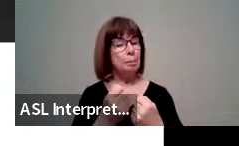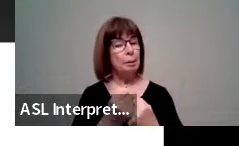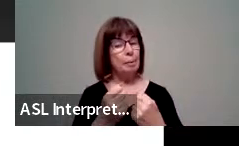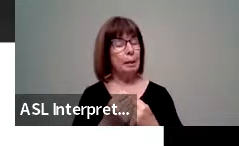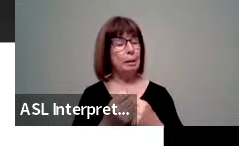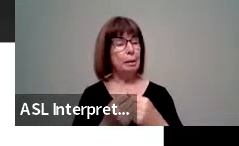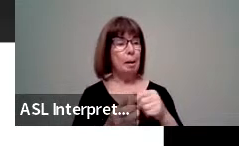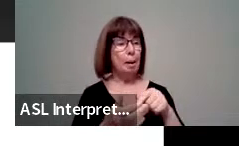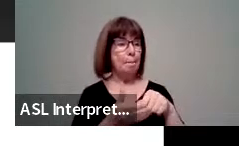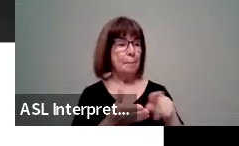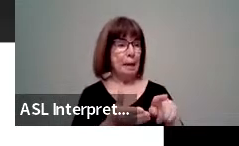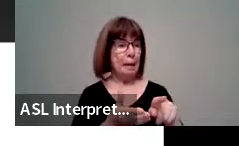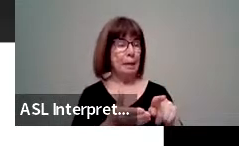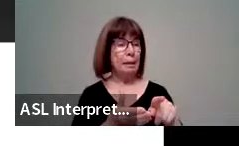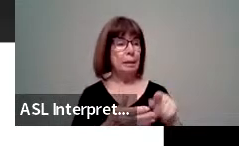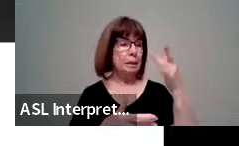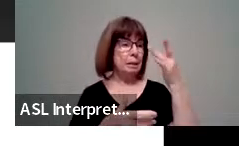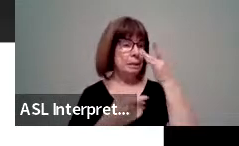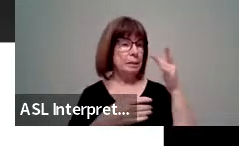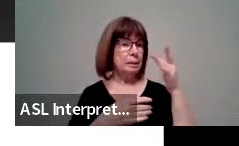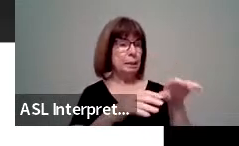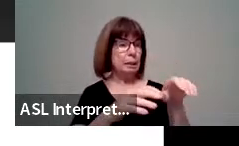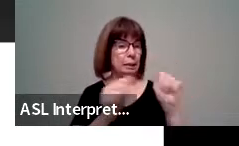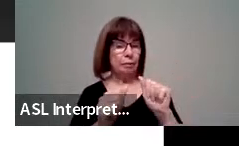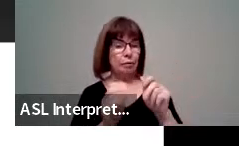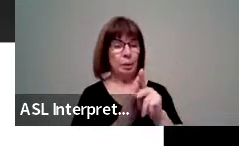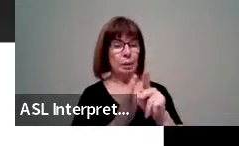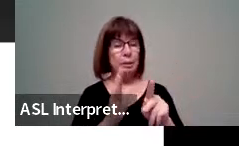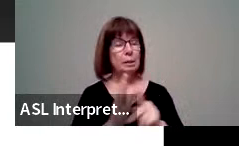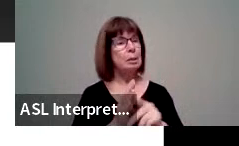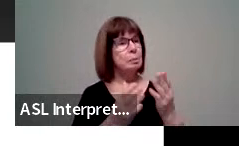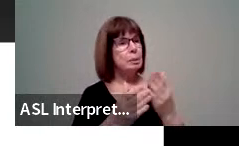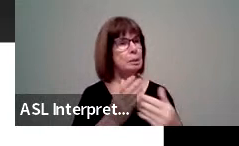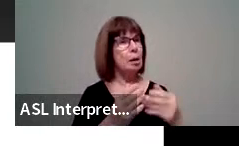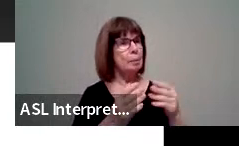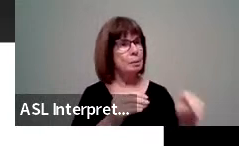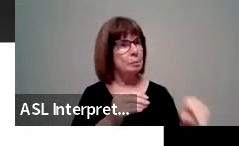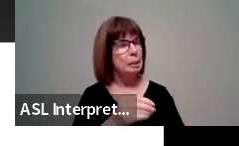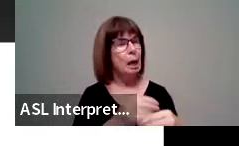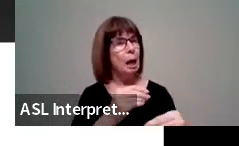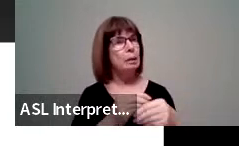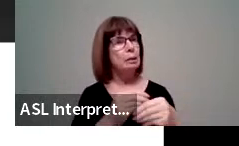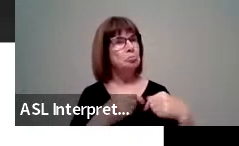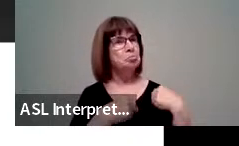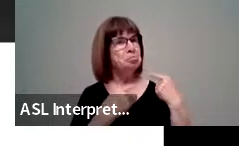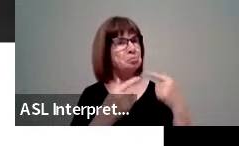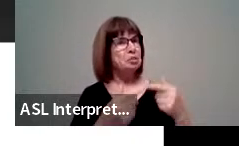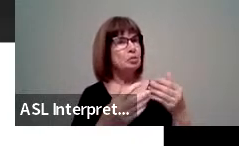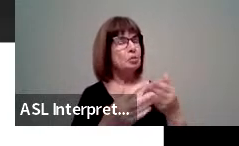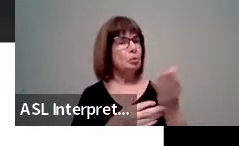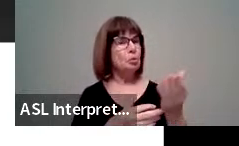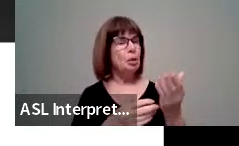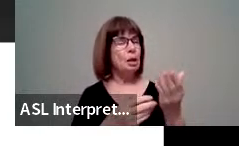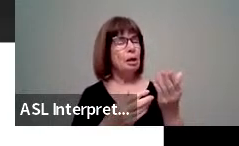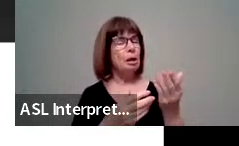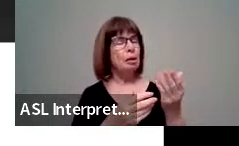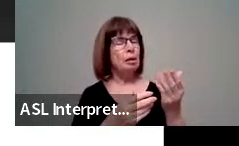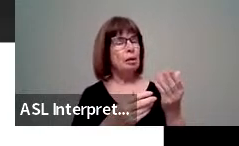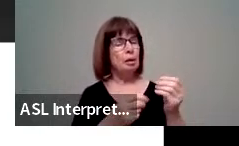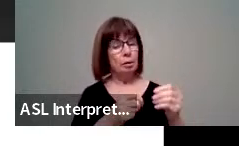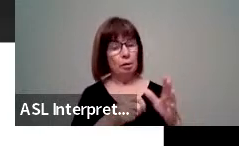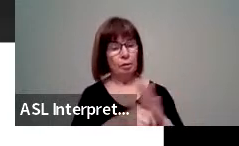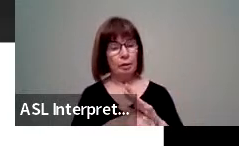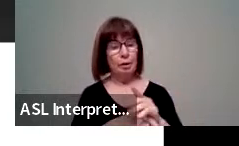and resources available to workers over the course of the pandemic. This has been in place throughout all